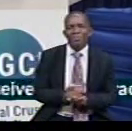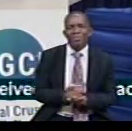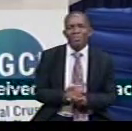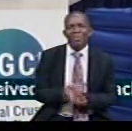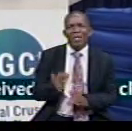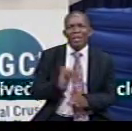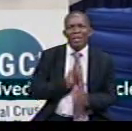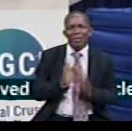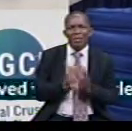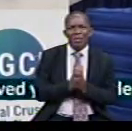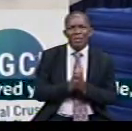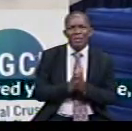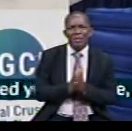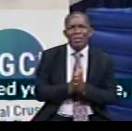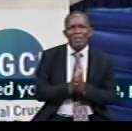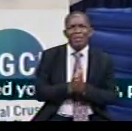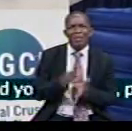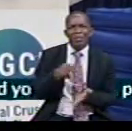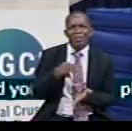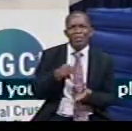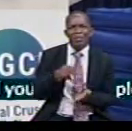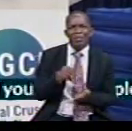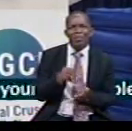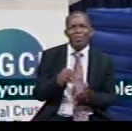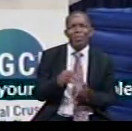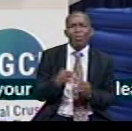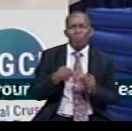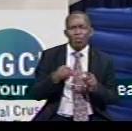Let's stand up, go before God.